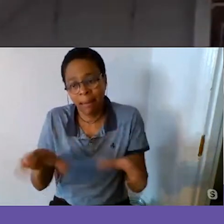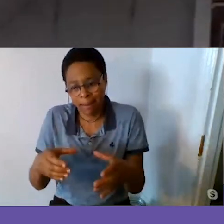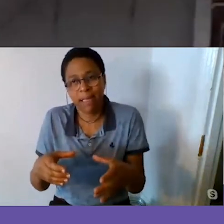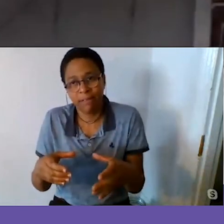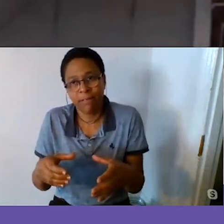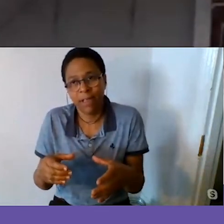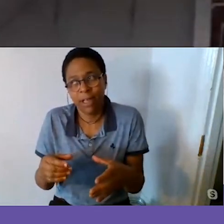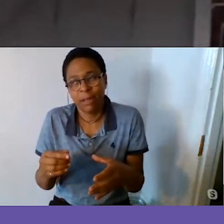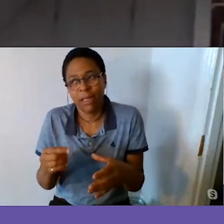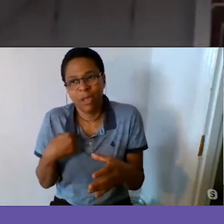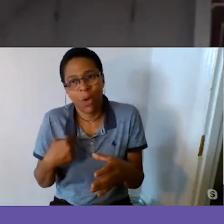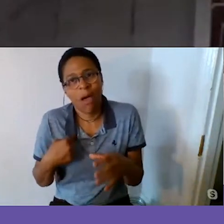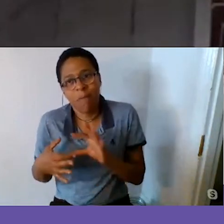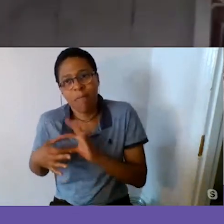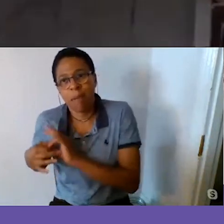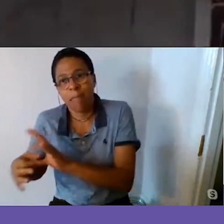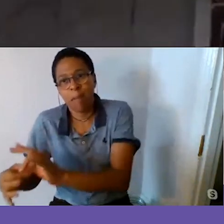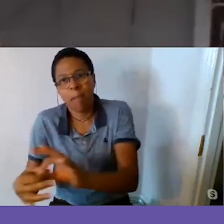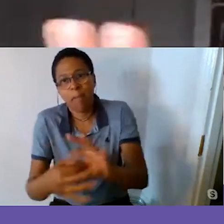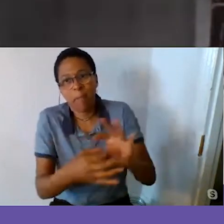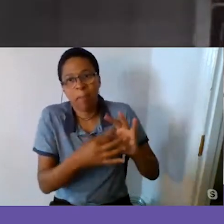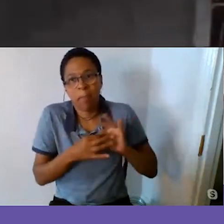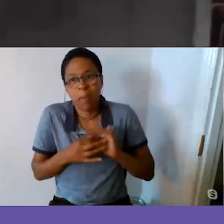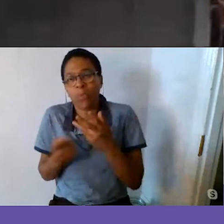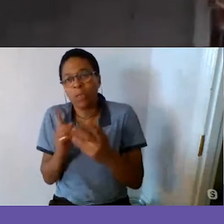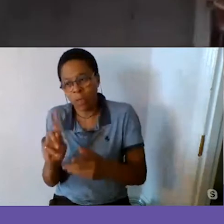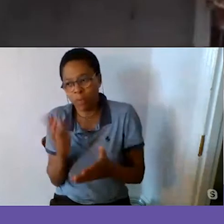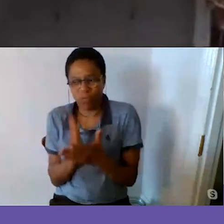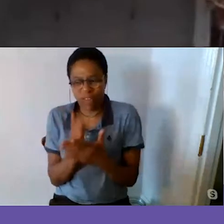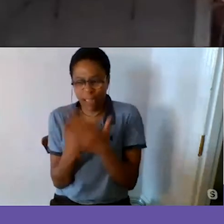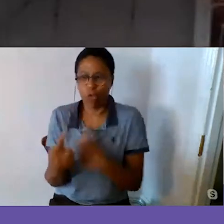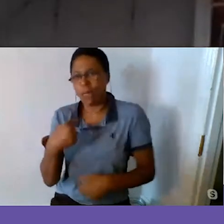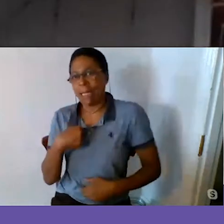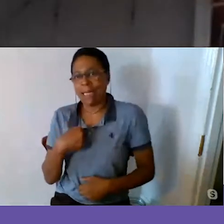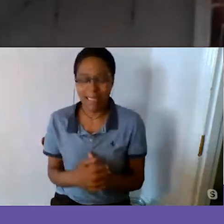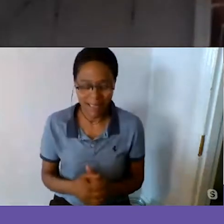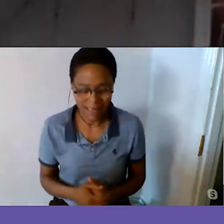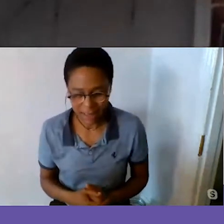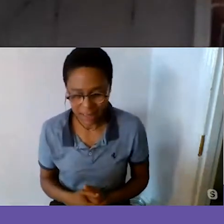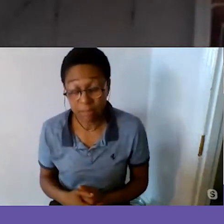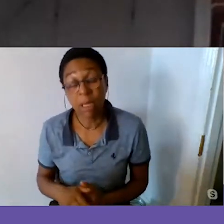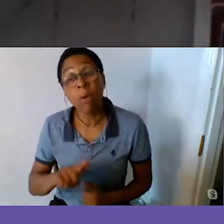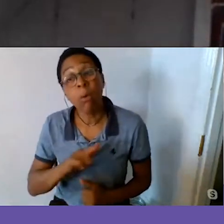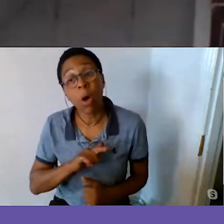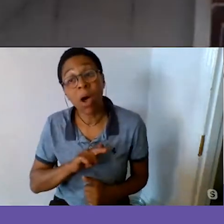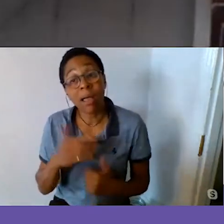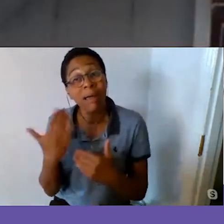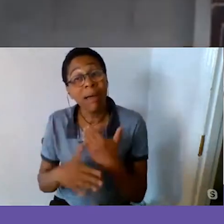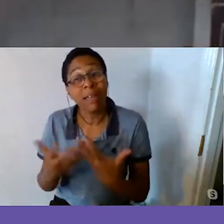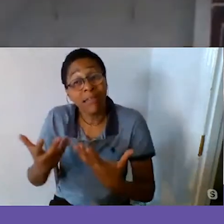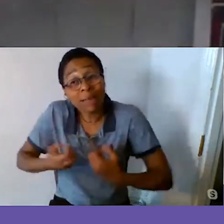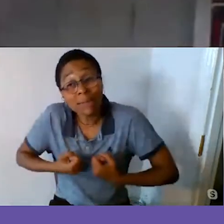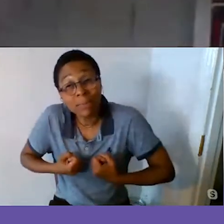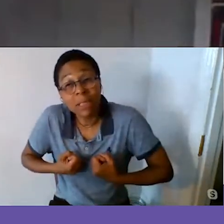really closely with the whole network of filmmakers and blah blah blah. But it's really the reason why I've never accepted all the